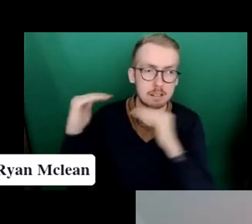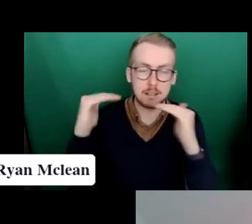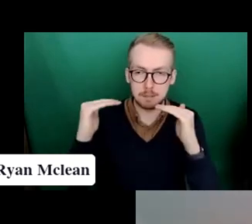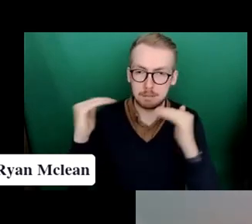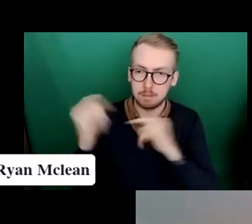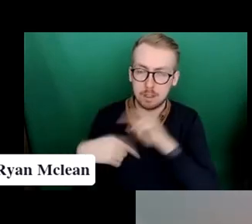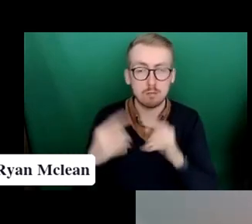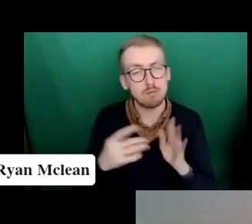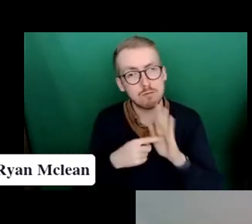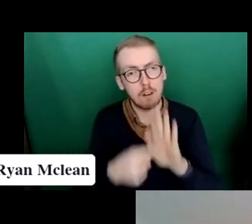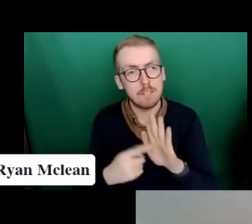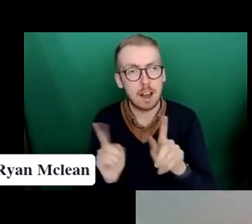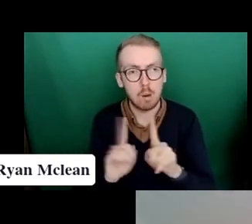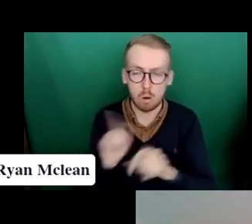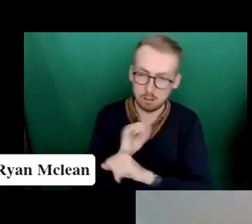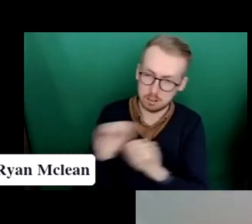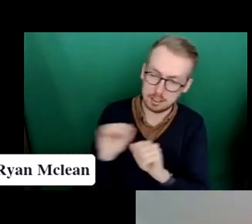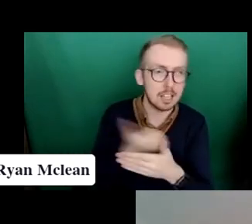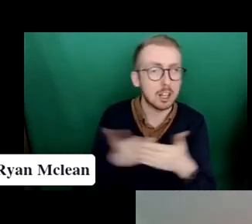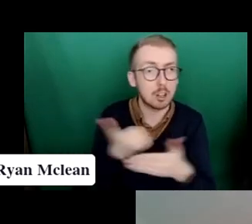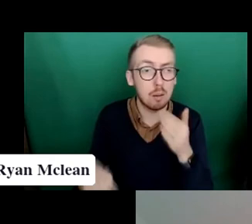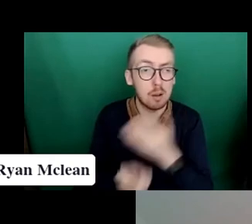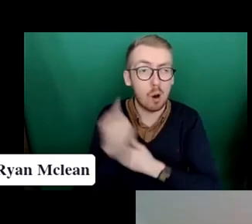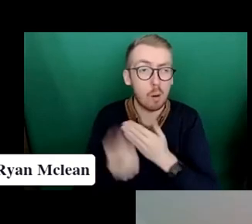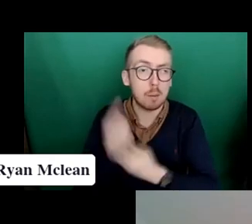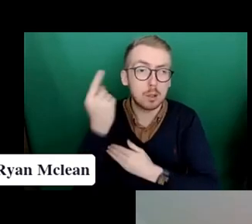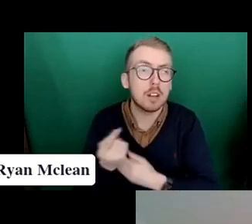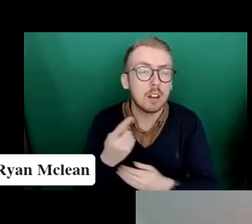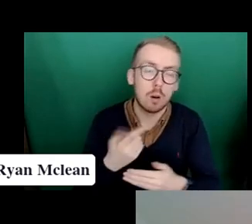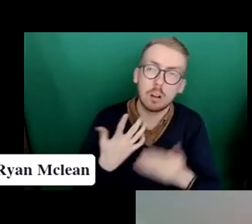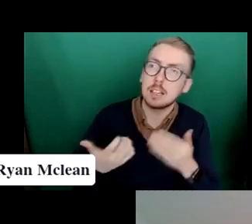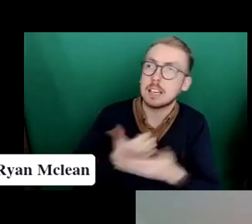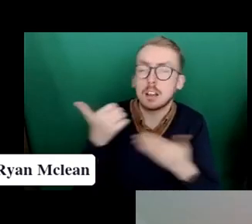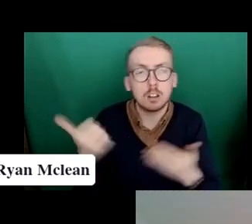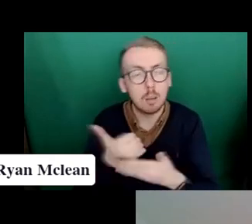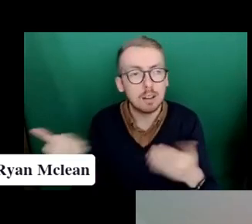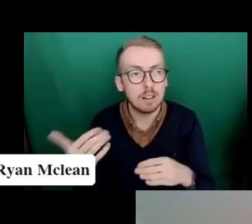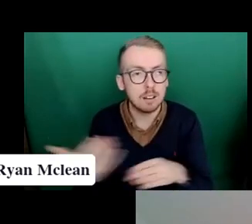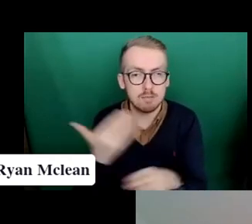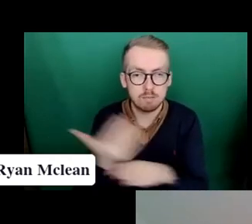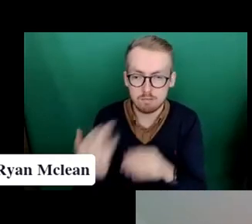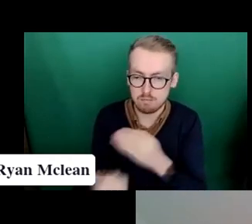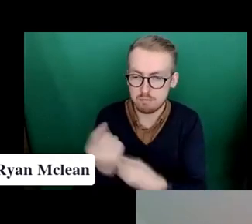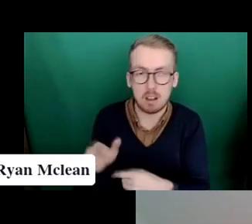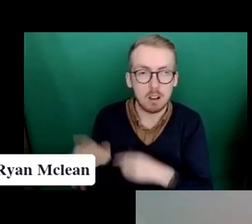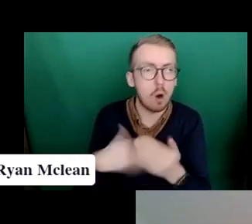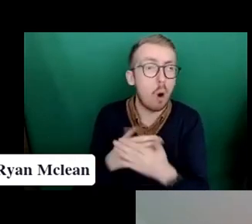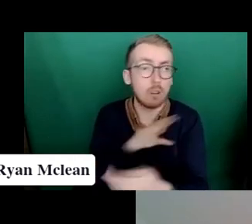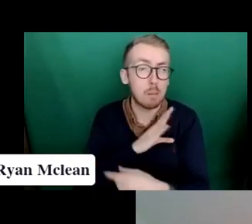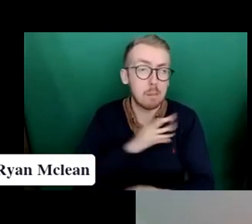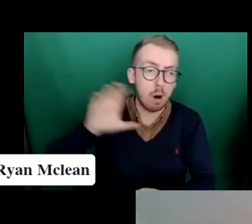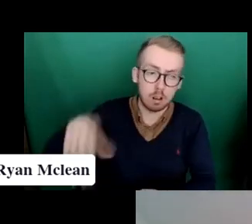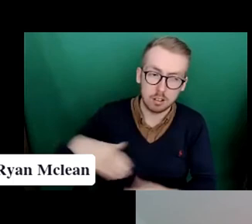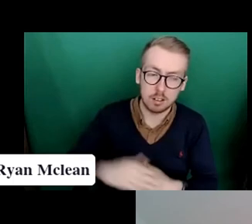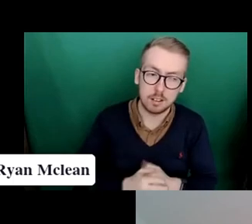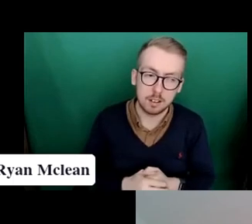that are reflective of what some of the common opportunities are or common vocations are on the park? And building this set of